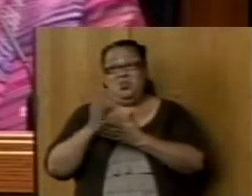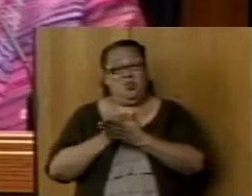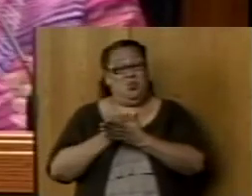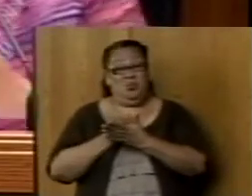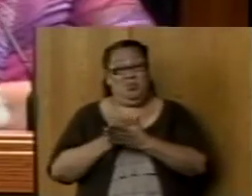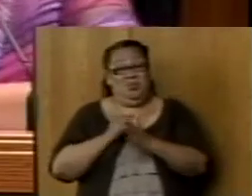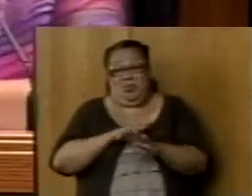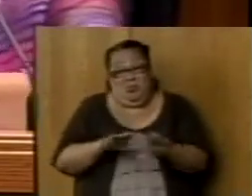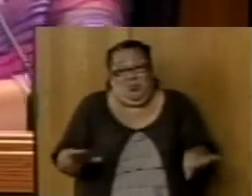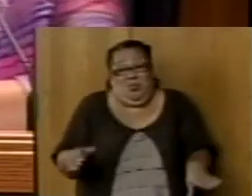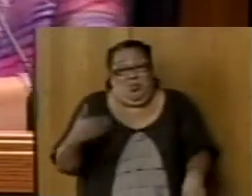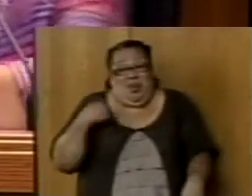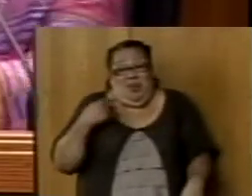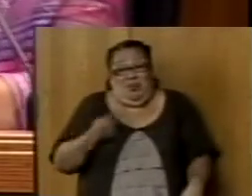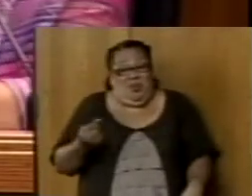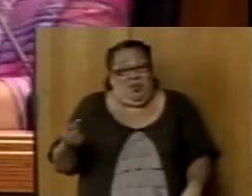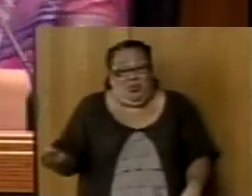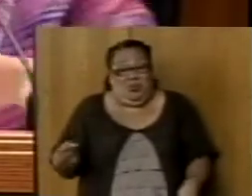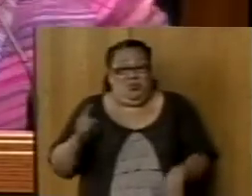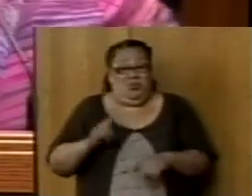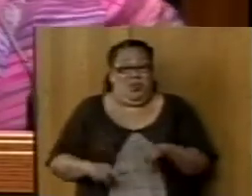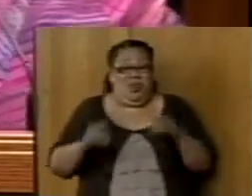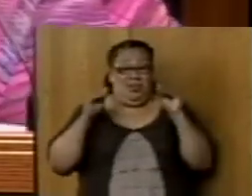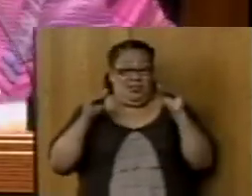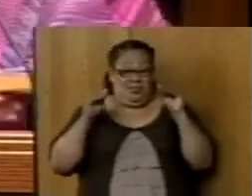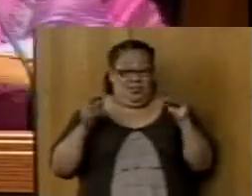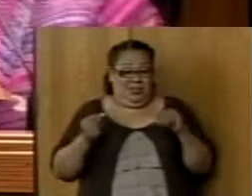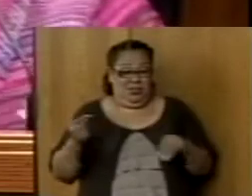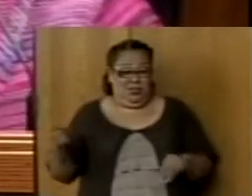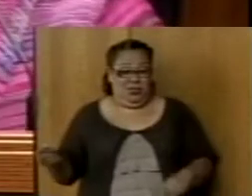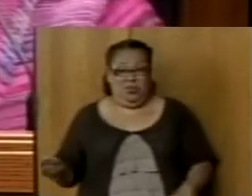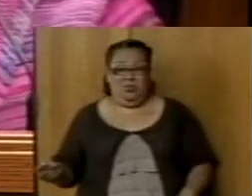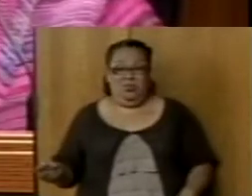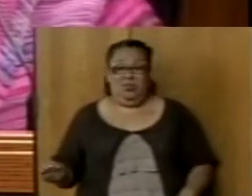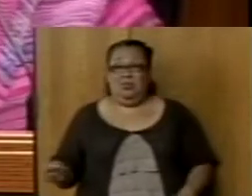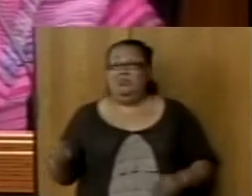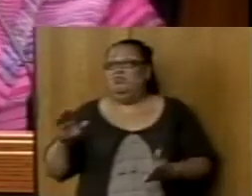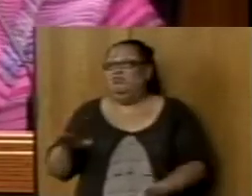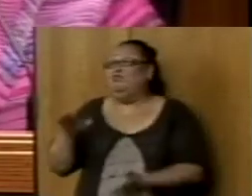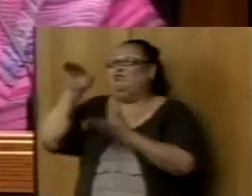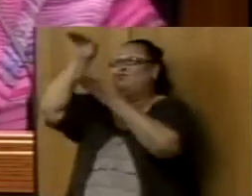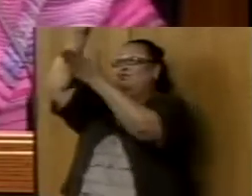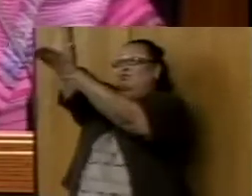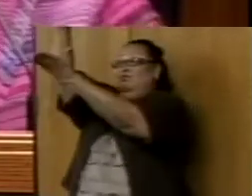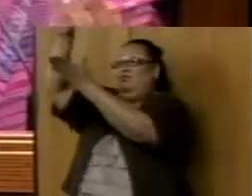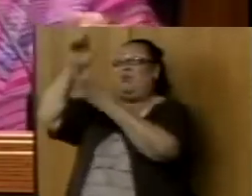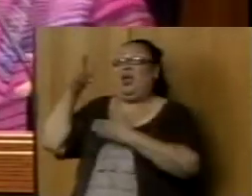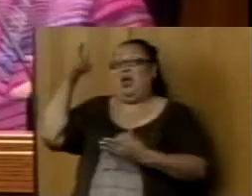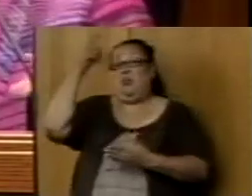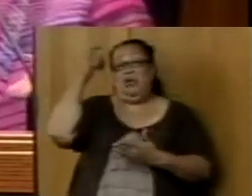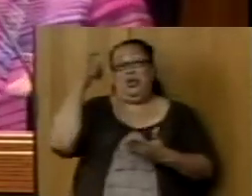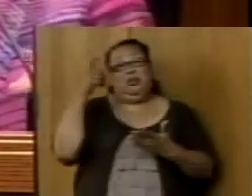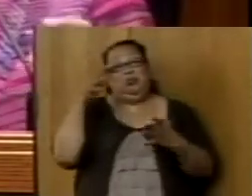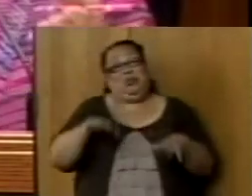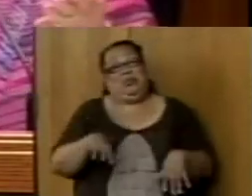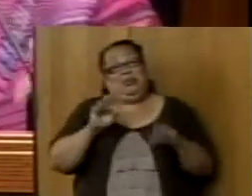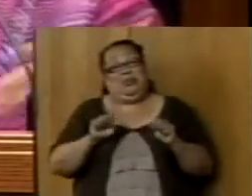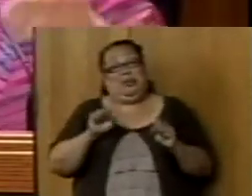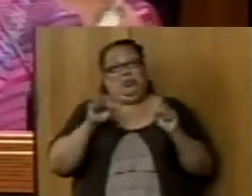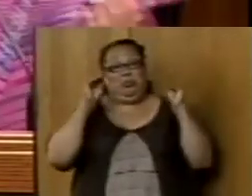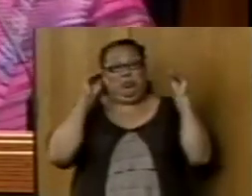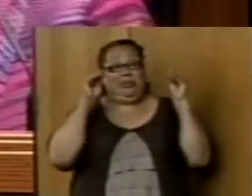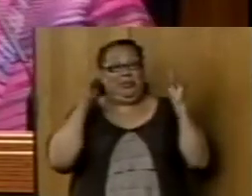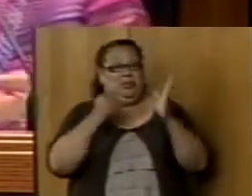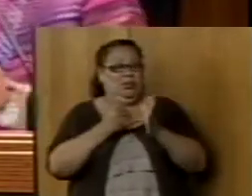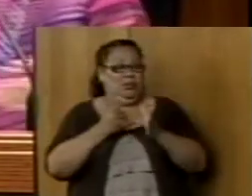have the tools, you can't teach that lesson. So they put it off on the shelf because of what it takes to teach it. So